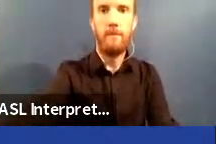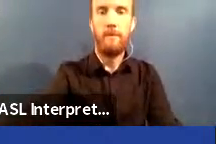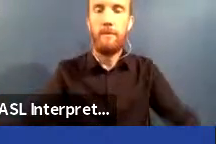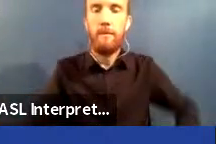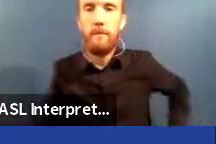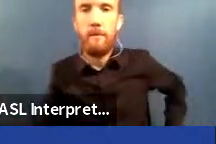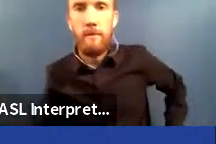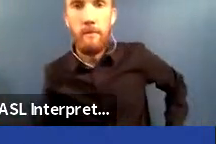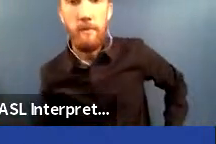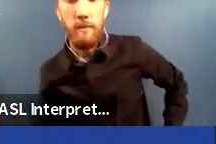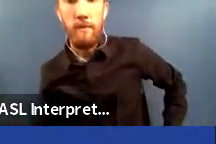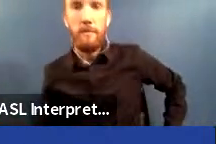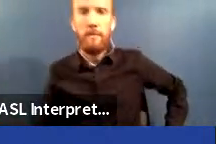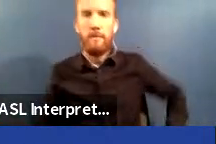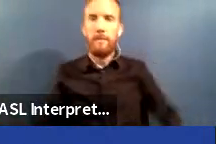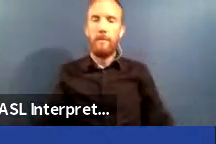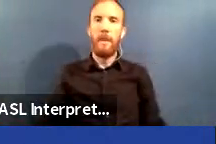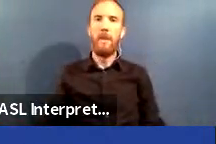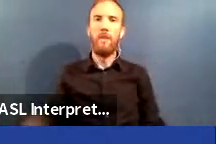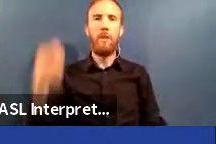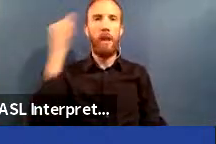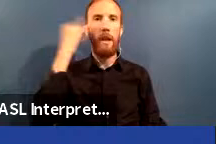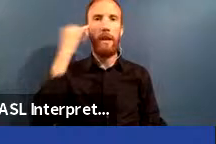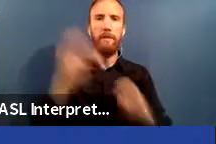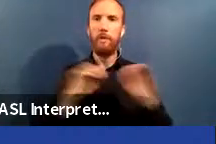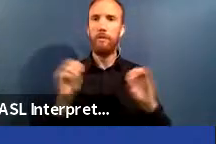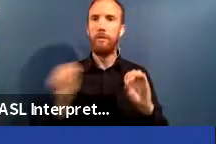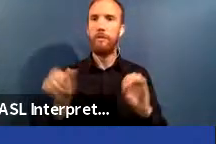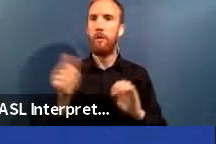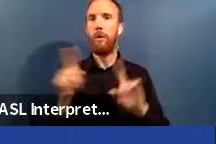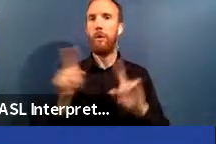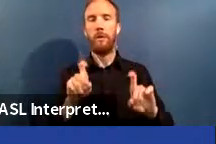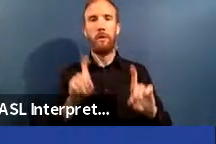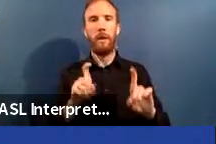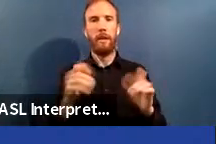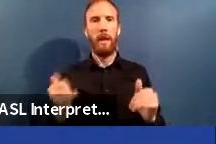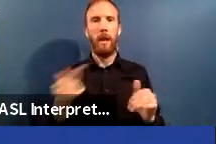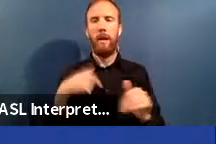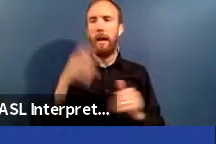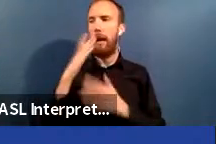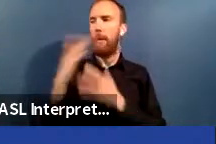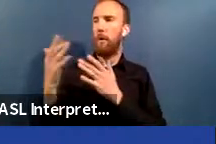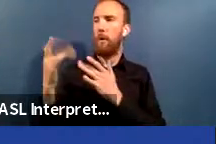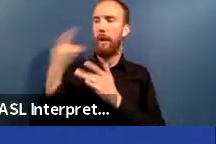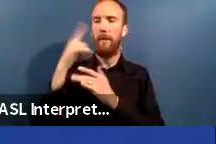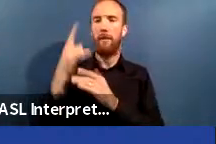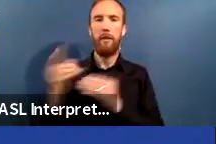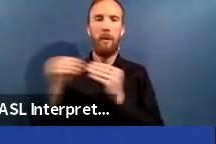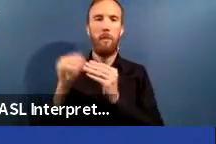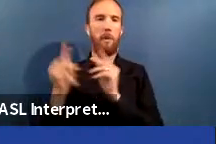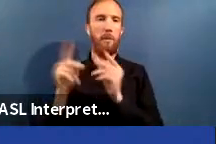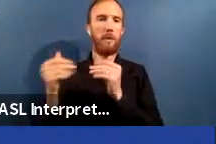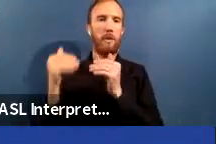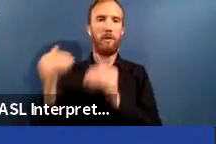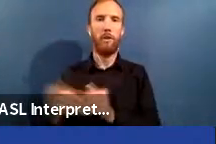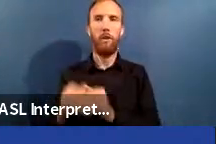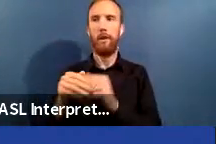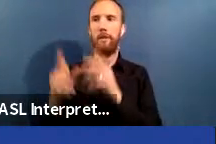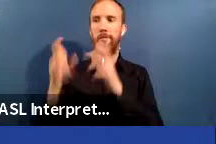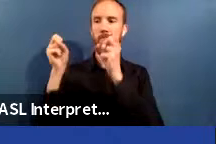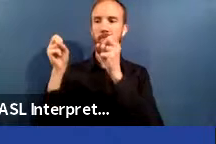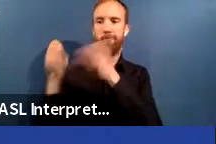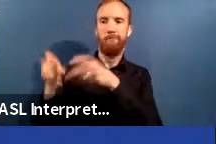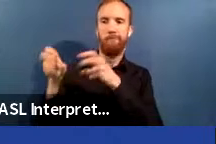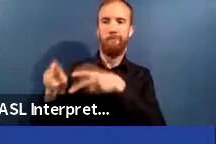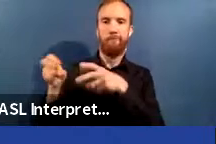the group a few more minutes to drop any additional ones that they might have. If not, I am not going